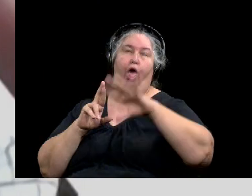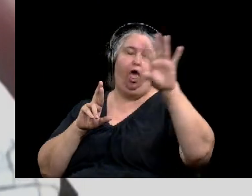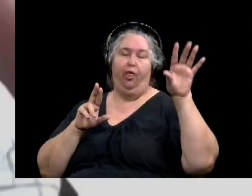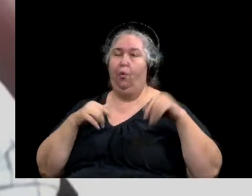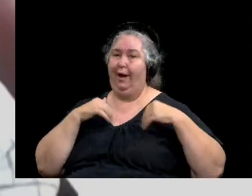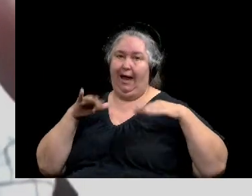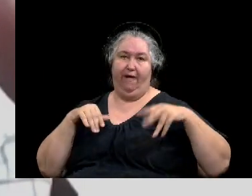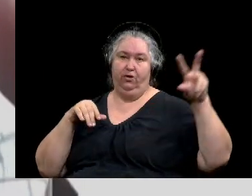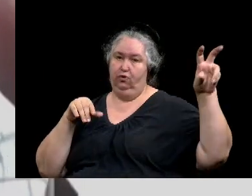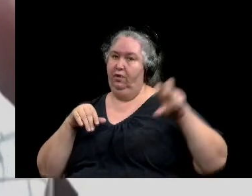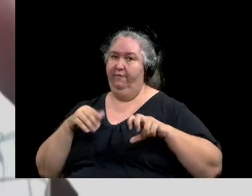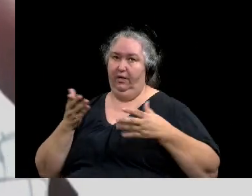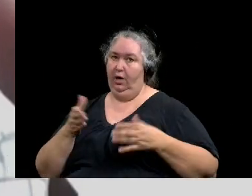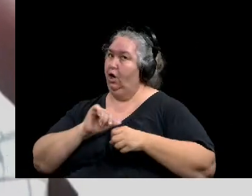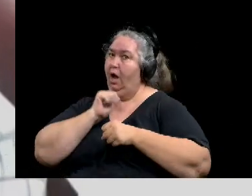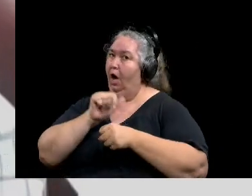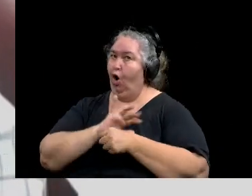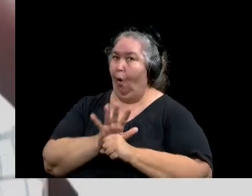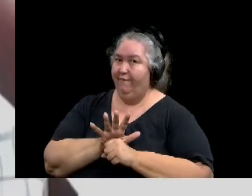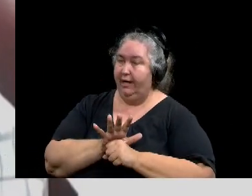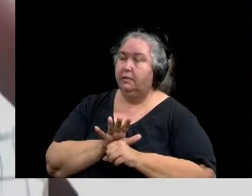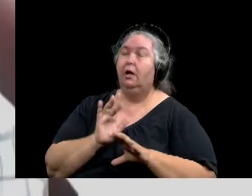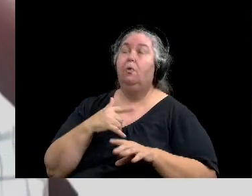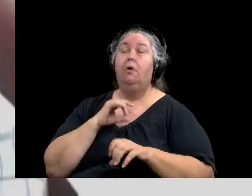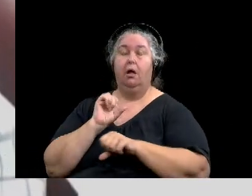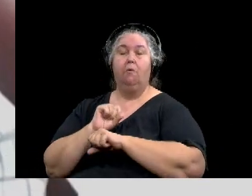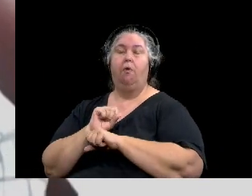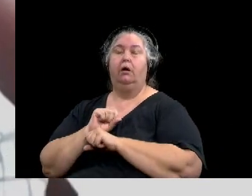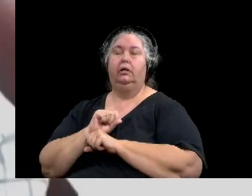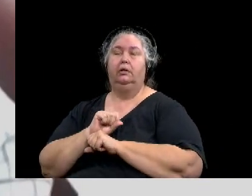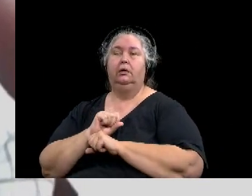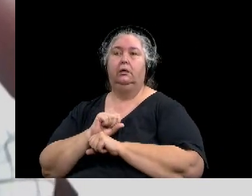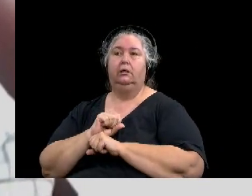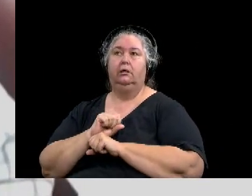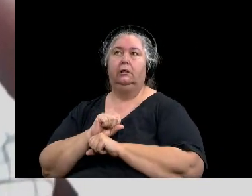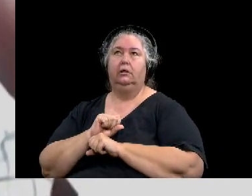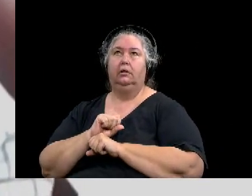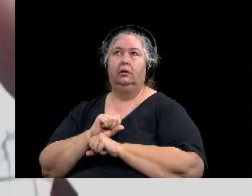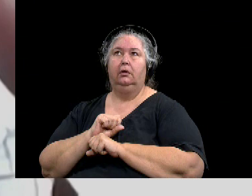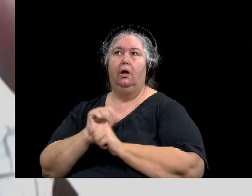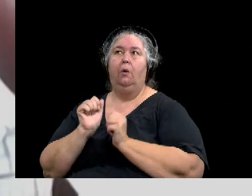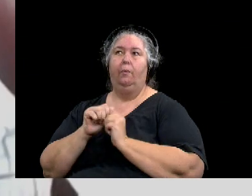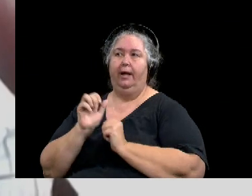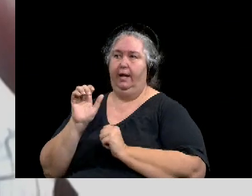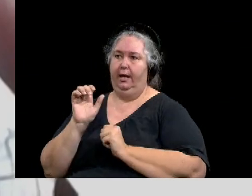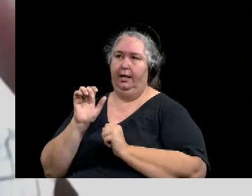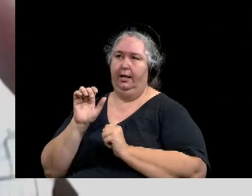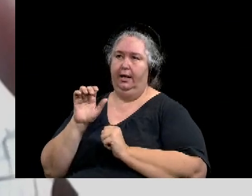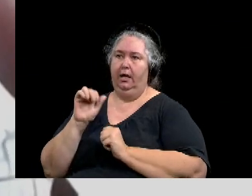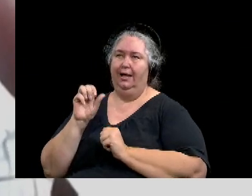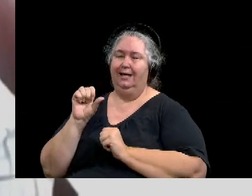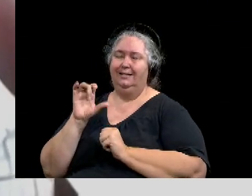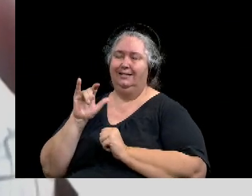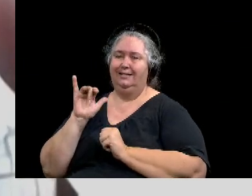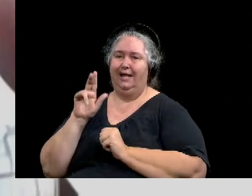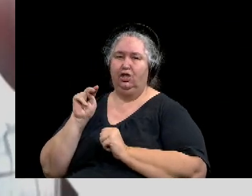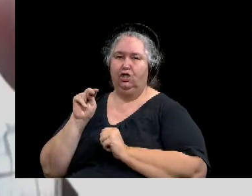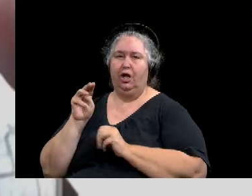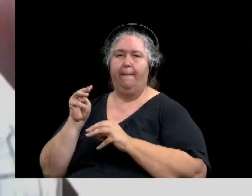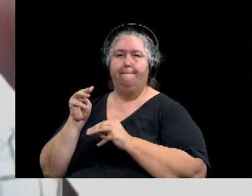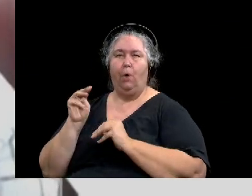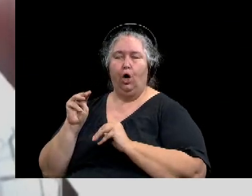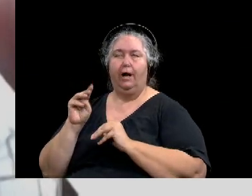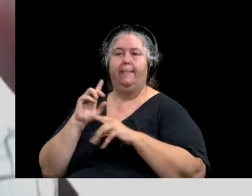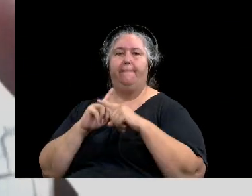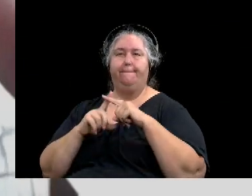our facility. We have been working as an Ascension market. The positivity